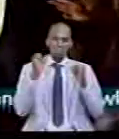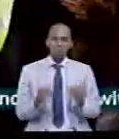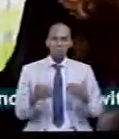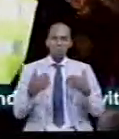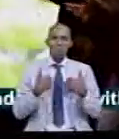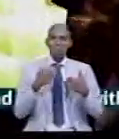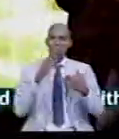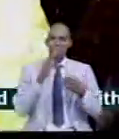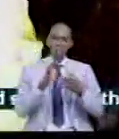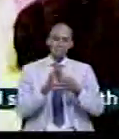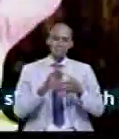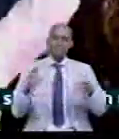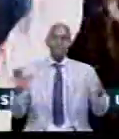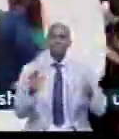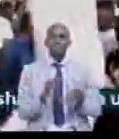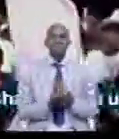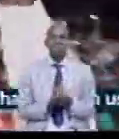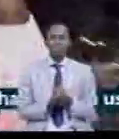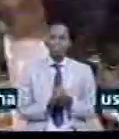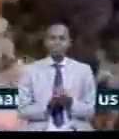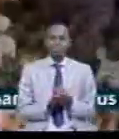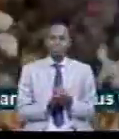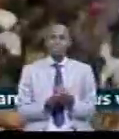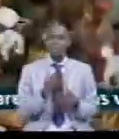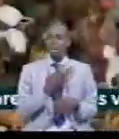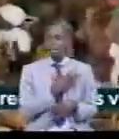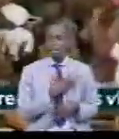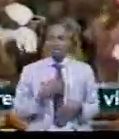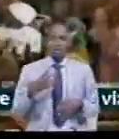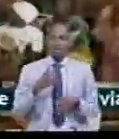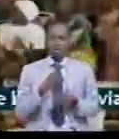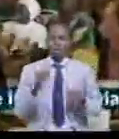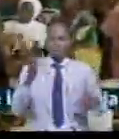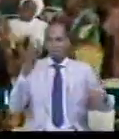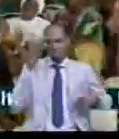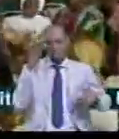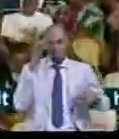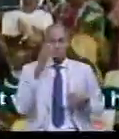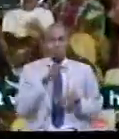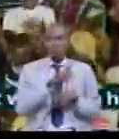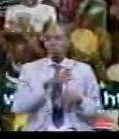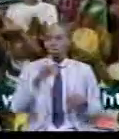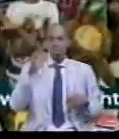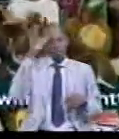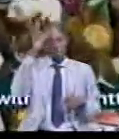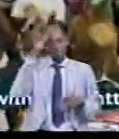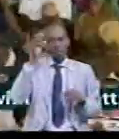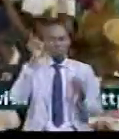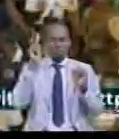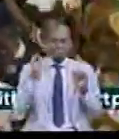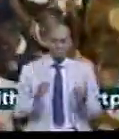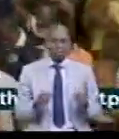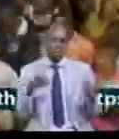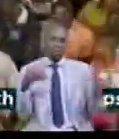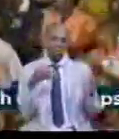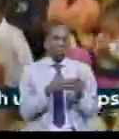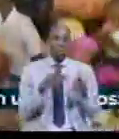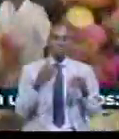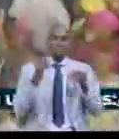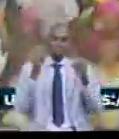released. And no sickness, no demon can defy the power of